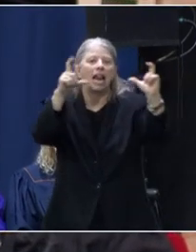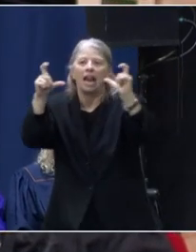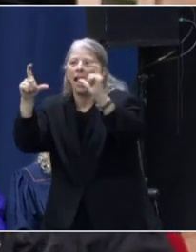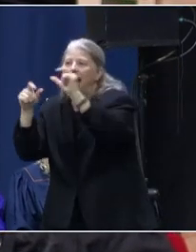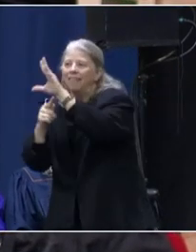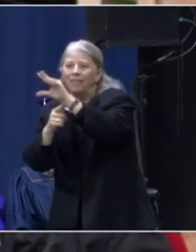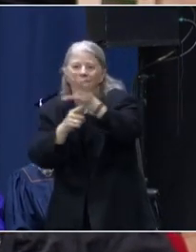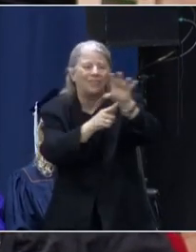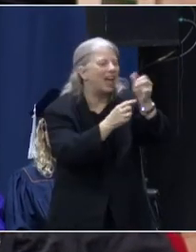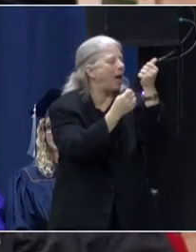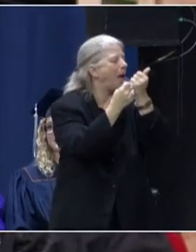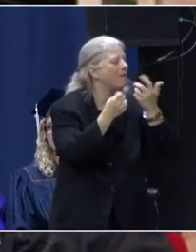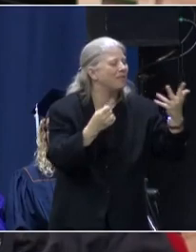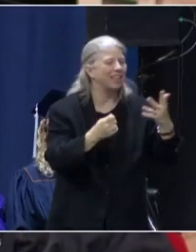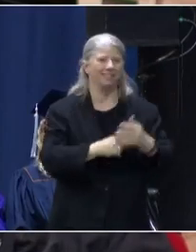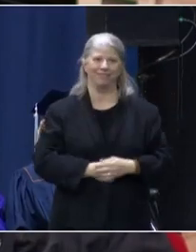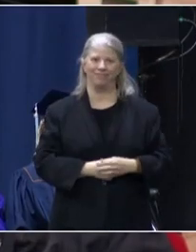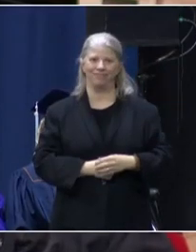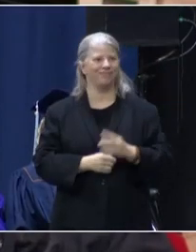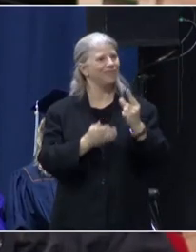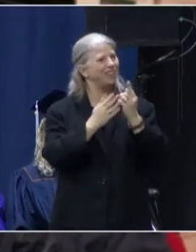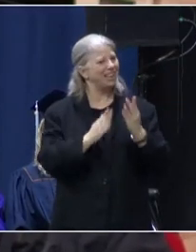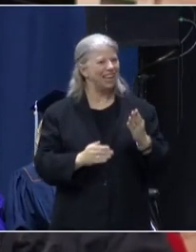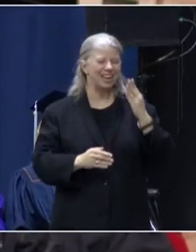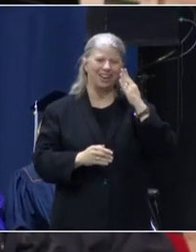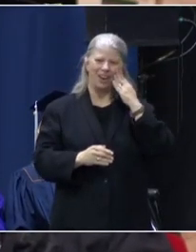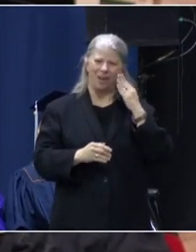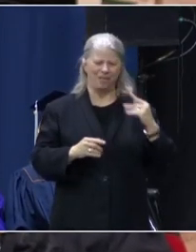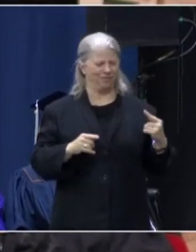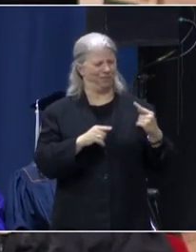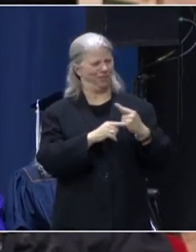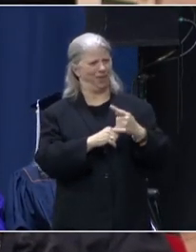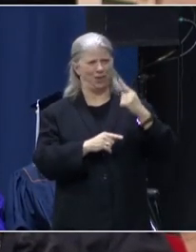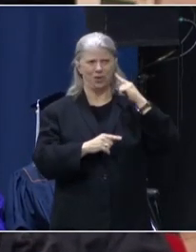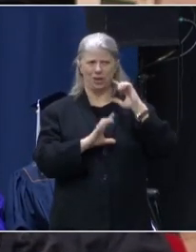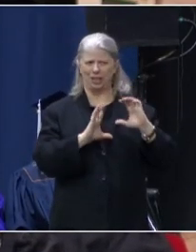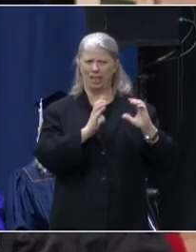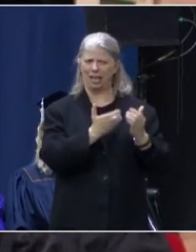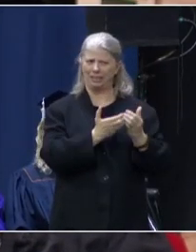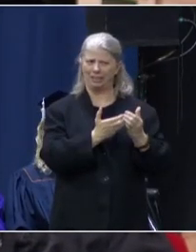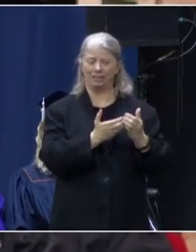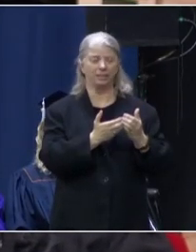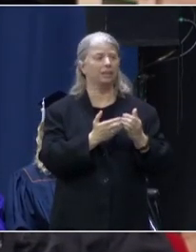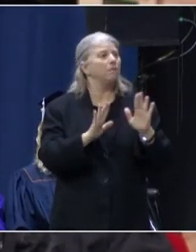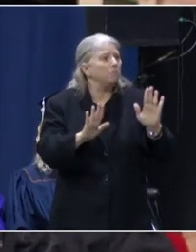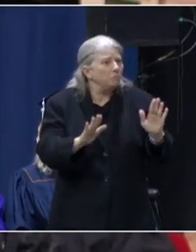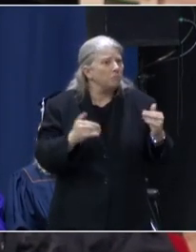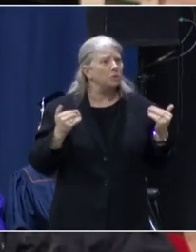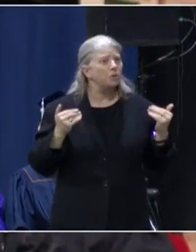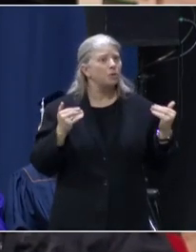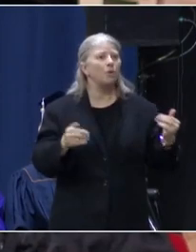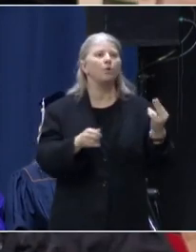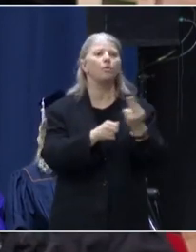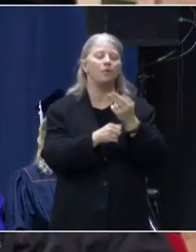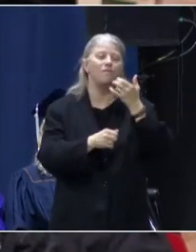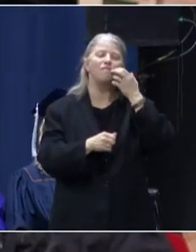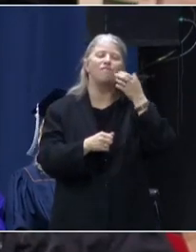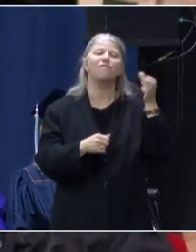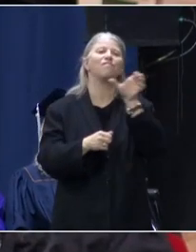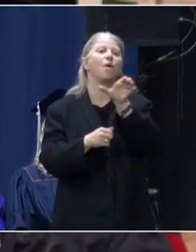videos. So graduates, I know this contradicts what you've heard in class, but do not be shy about using your phone